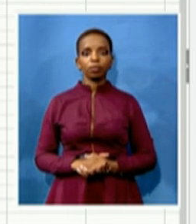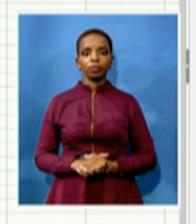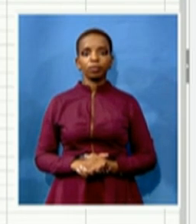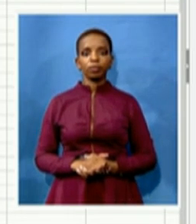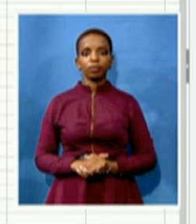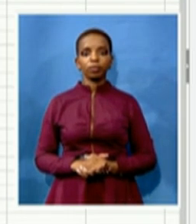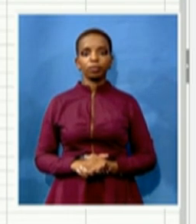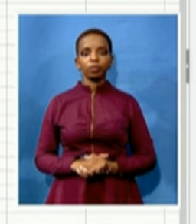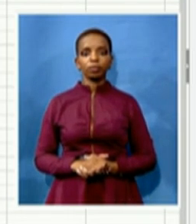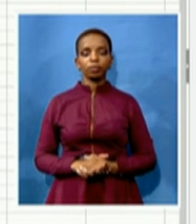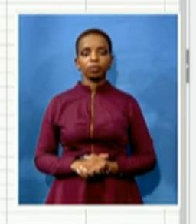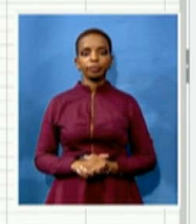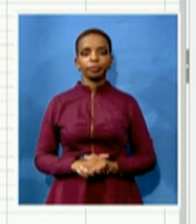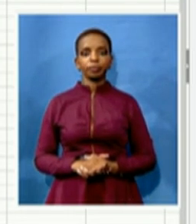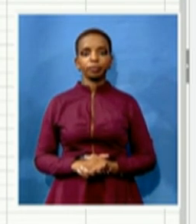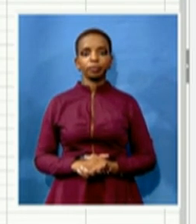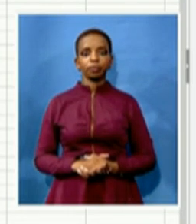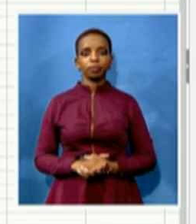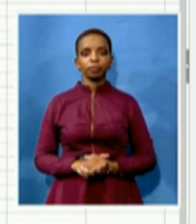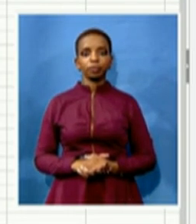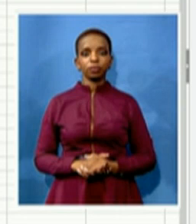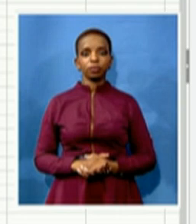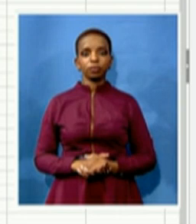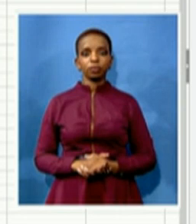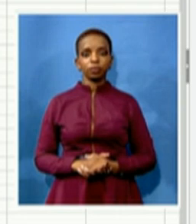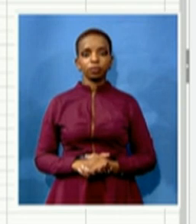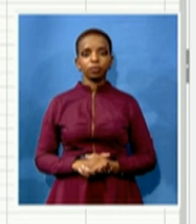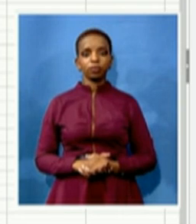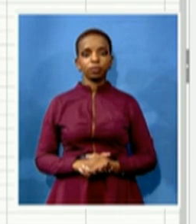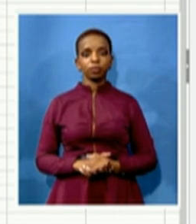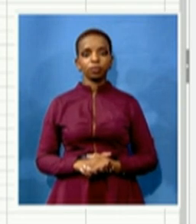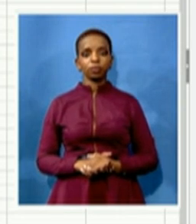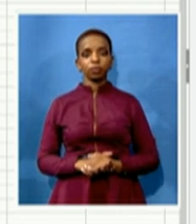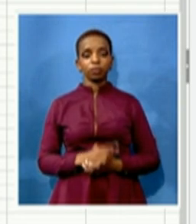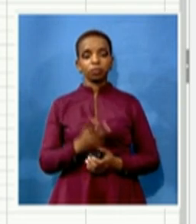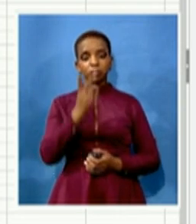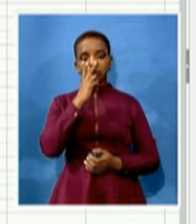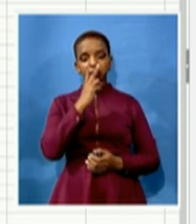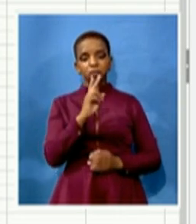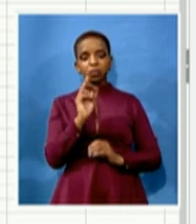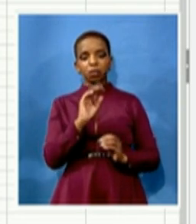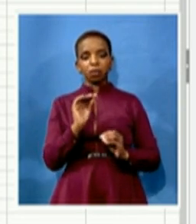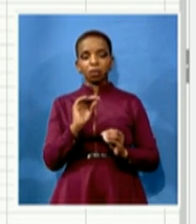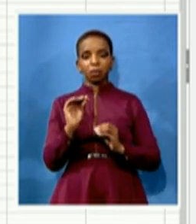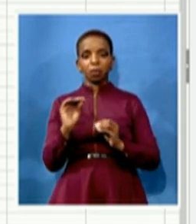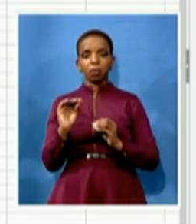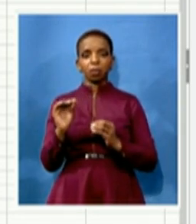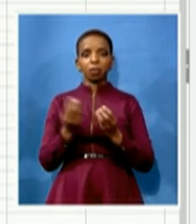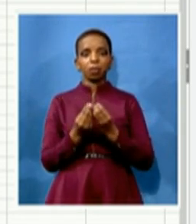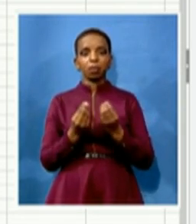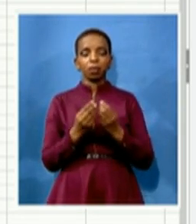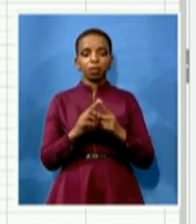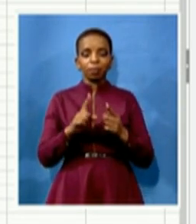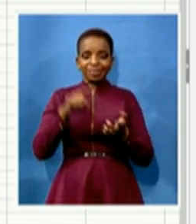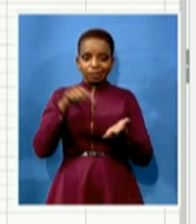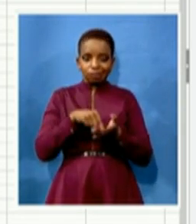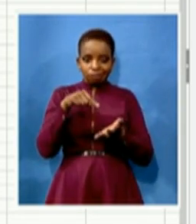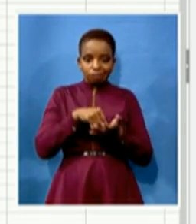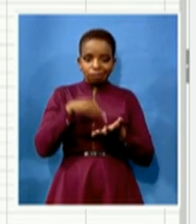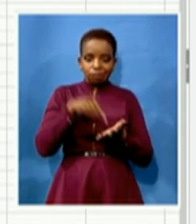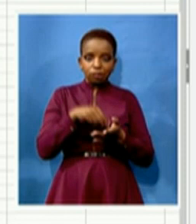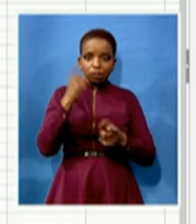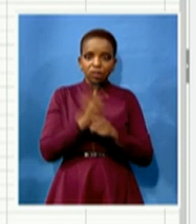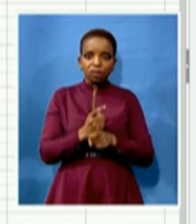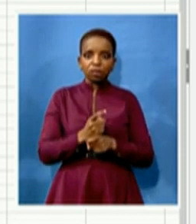Sorry, I seem to be sharing the wrong thing, but I can't switch it off at this point. I need to unshare and reshare.